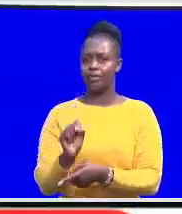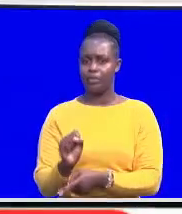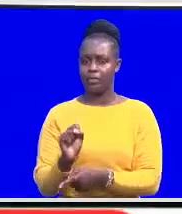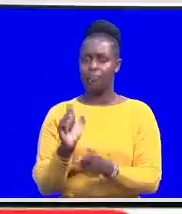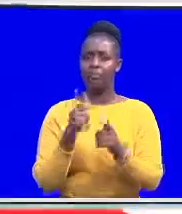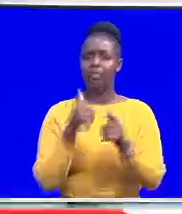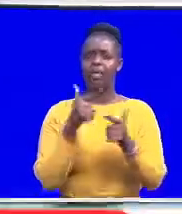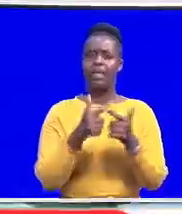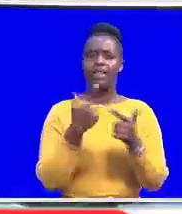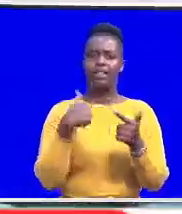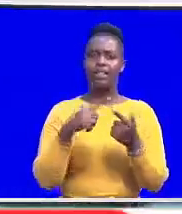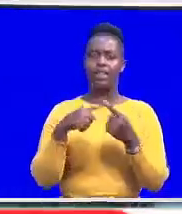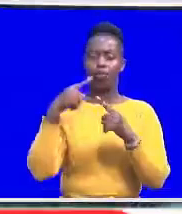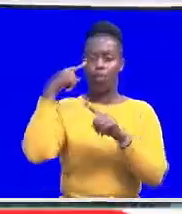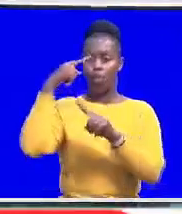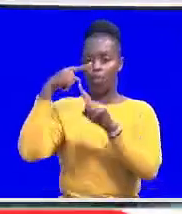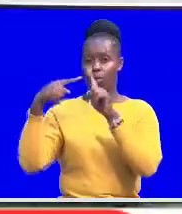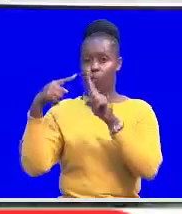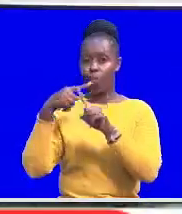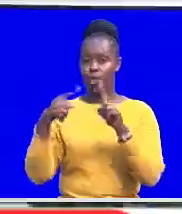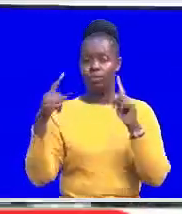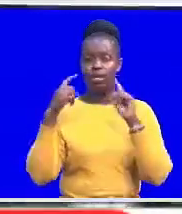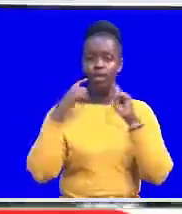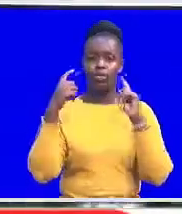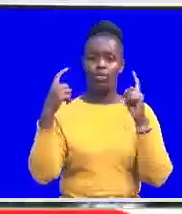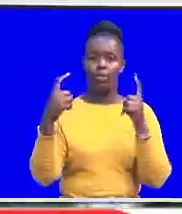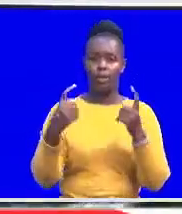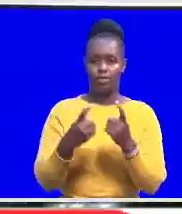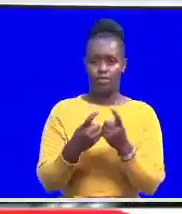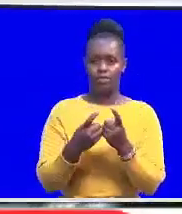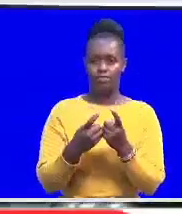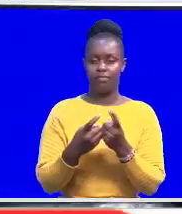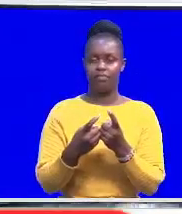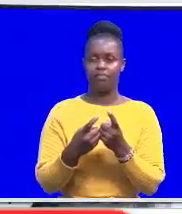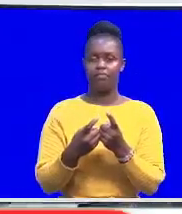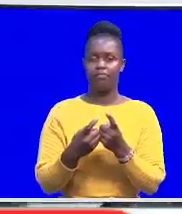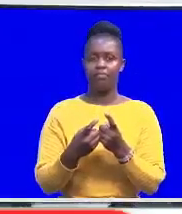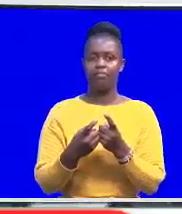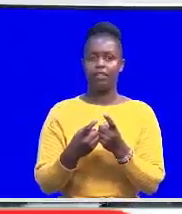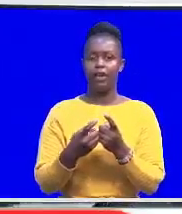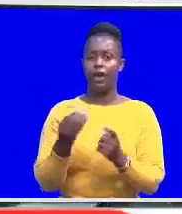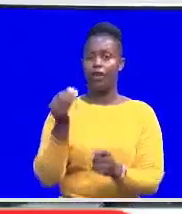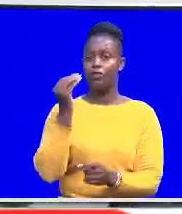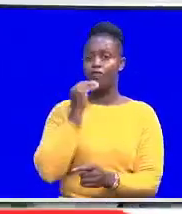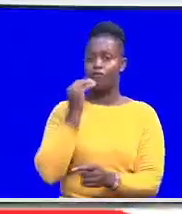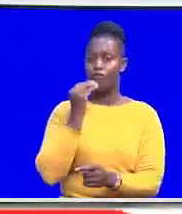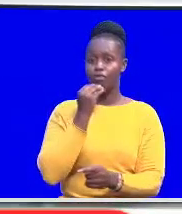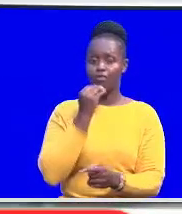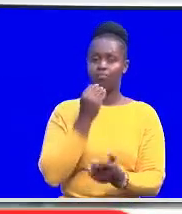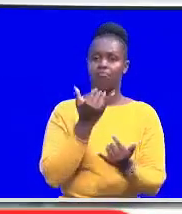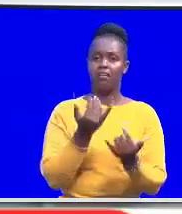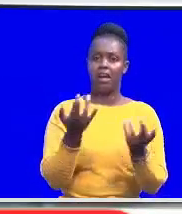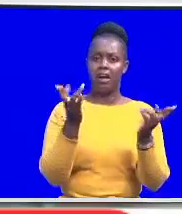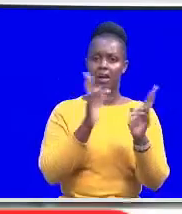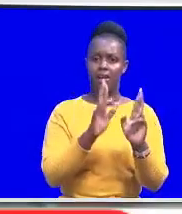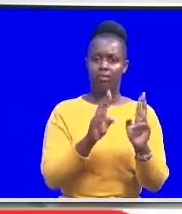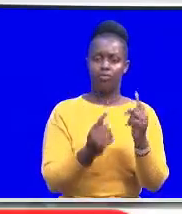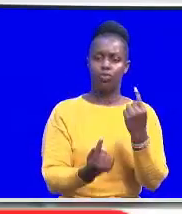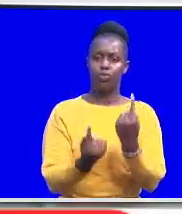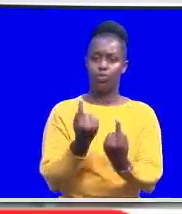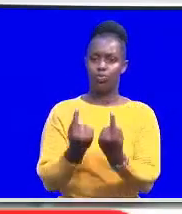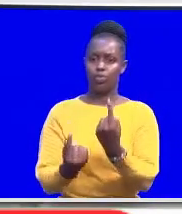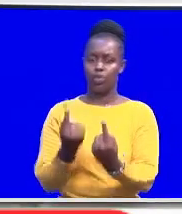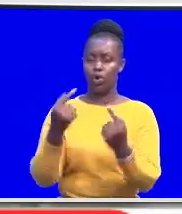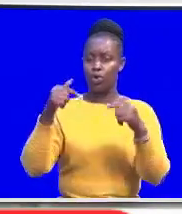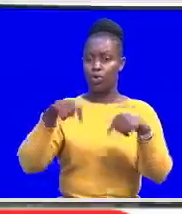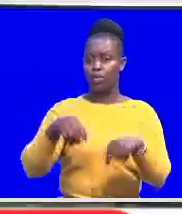as onions and tomatoes are grated. The food is then fried. Today's meal is